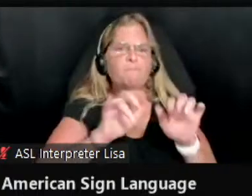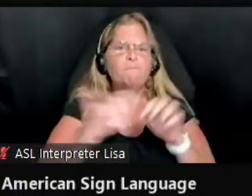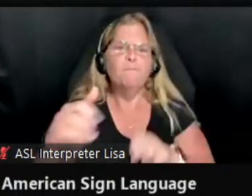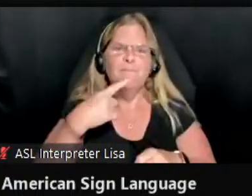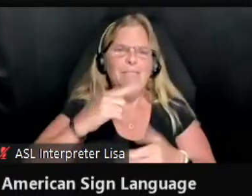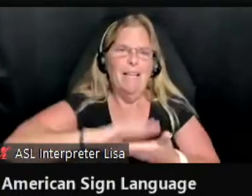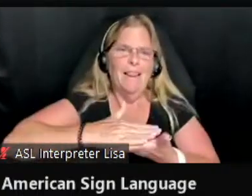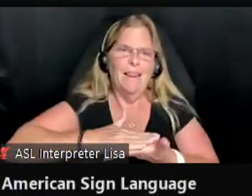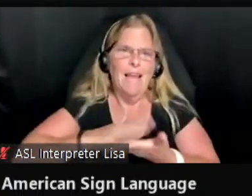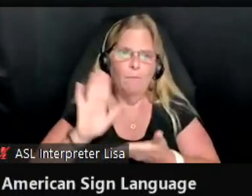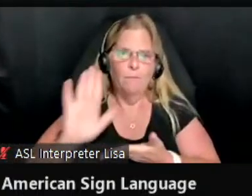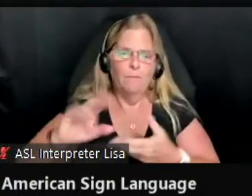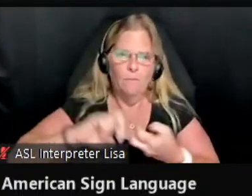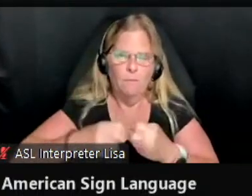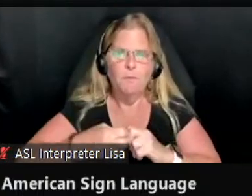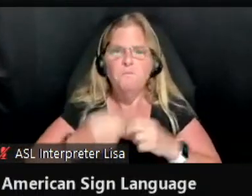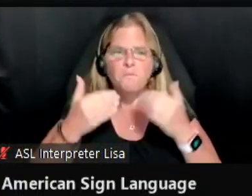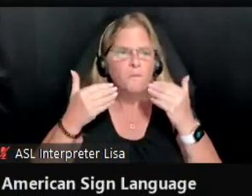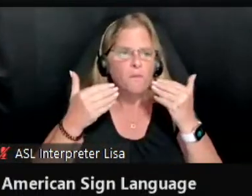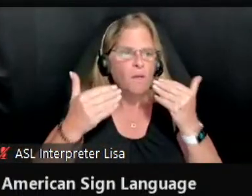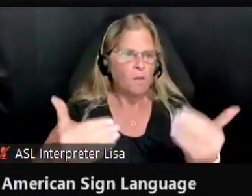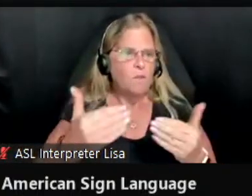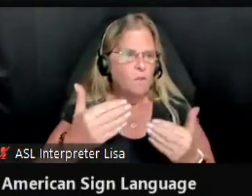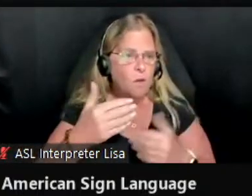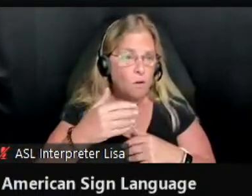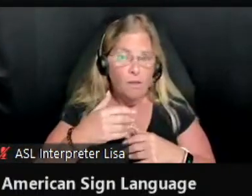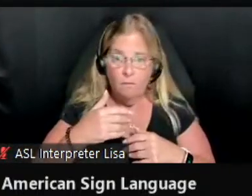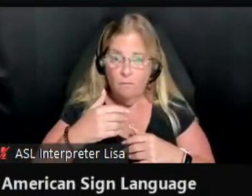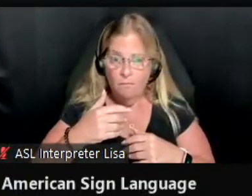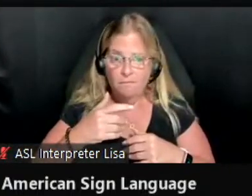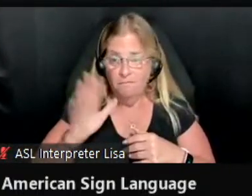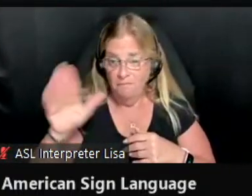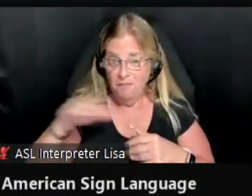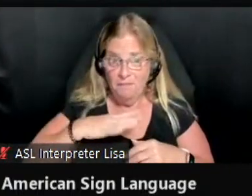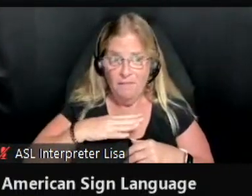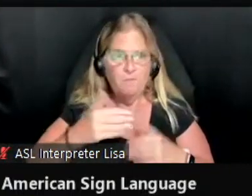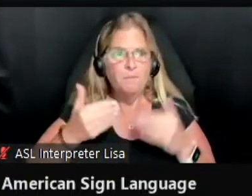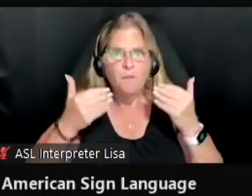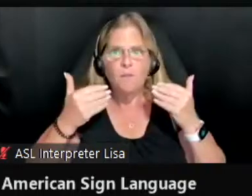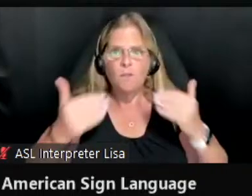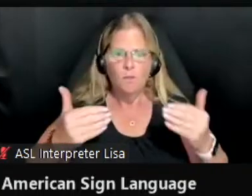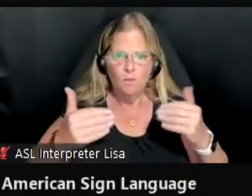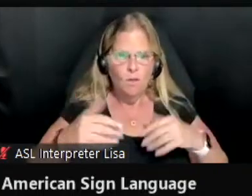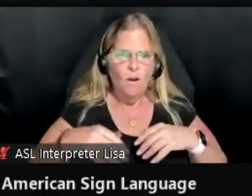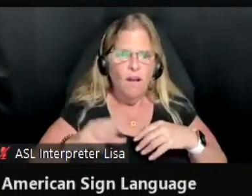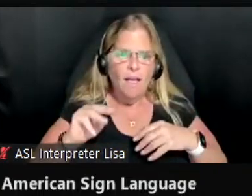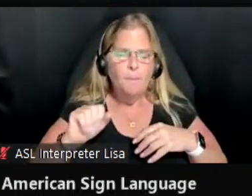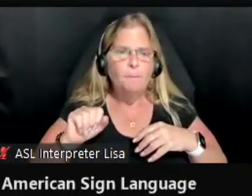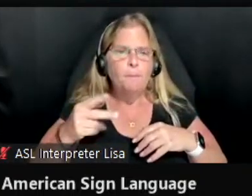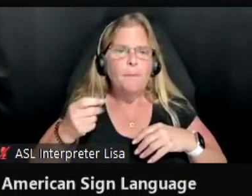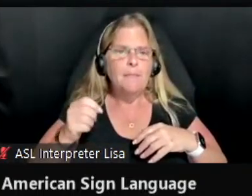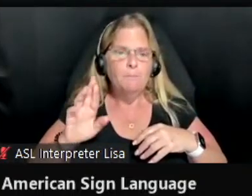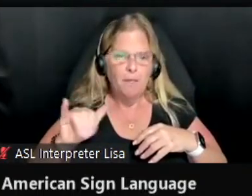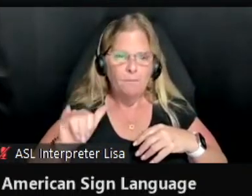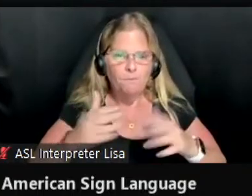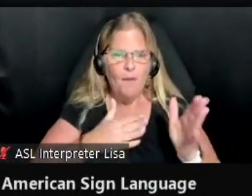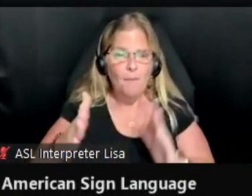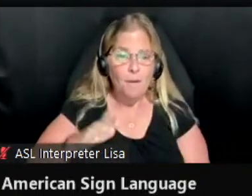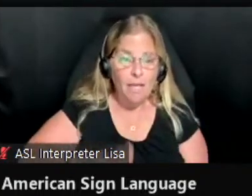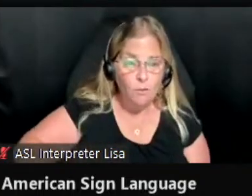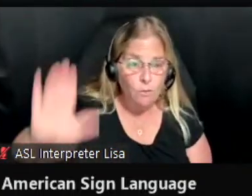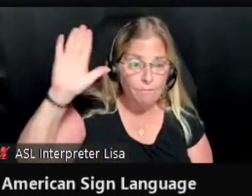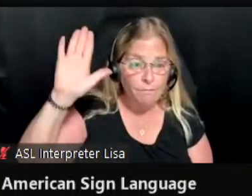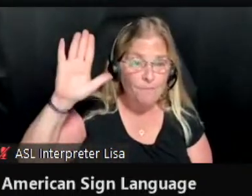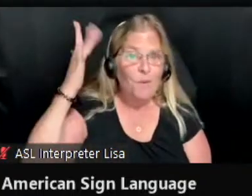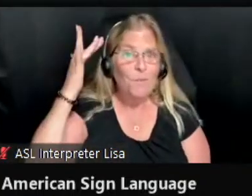I'm sorry. Go ahead, Miss Perry. Is that right, Miss Hoffman? Yeah. Go ahead, Miss Perry. I'll be quick. I was going to answer first because I graduated